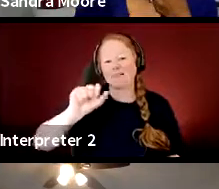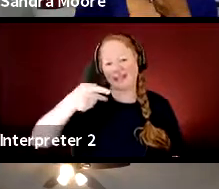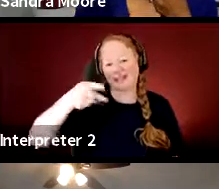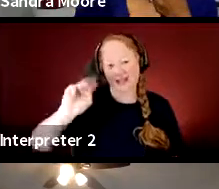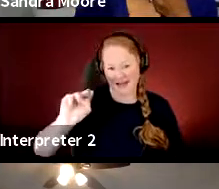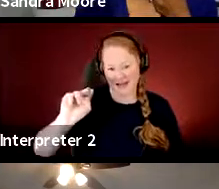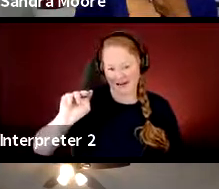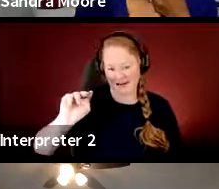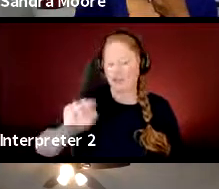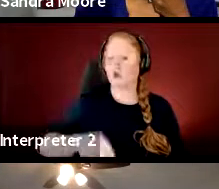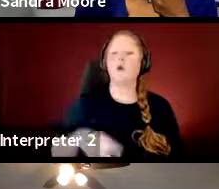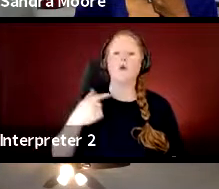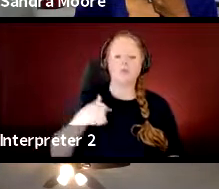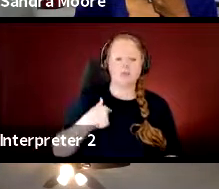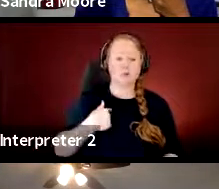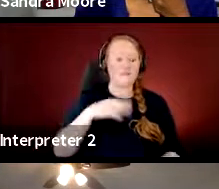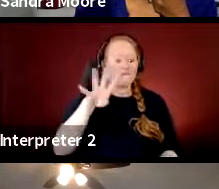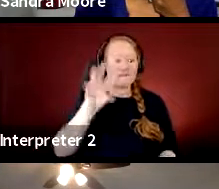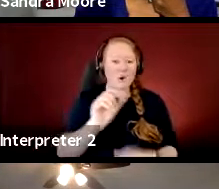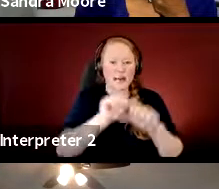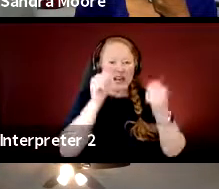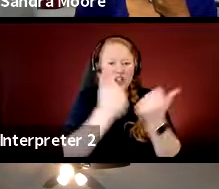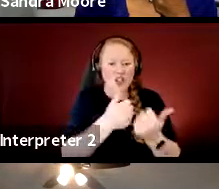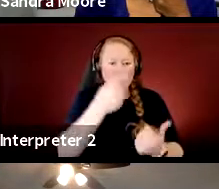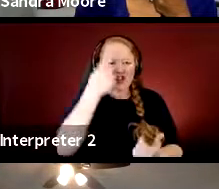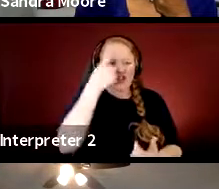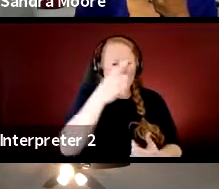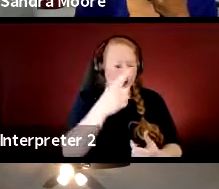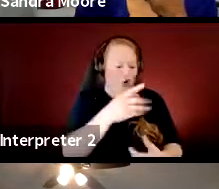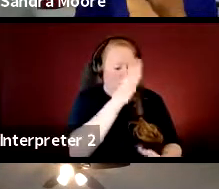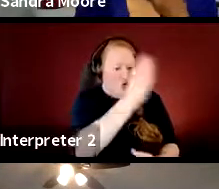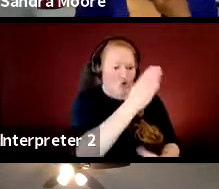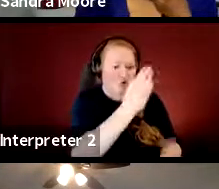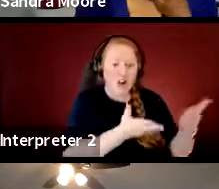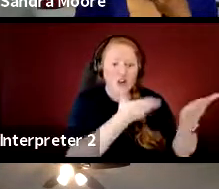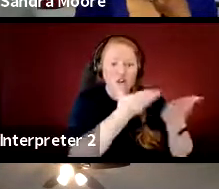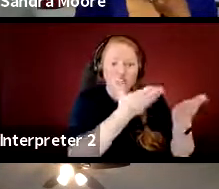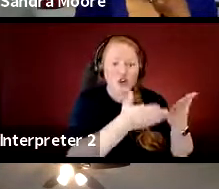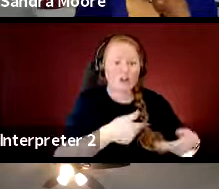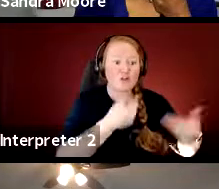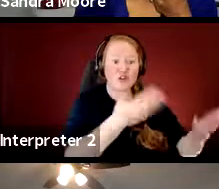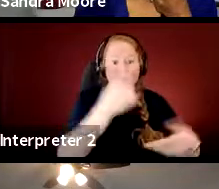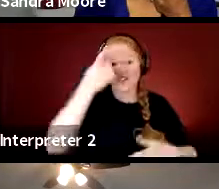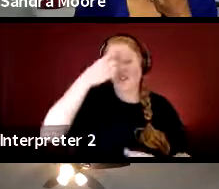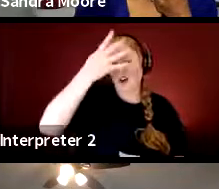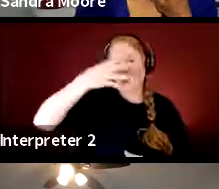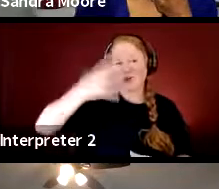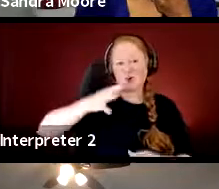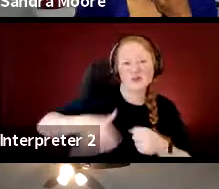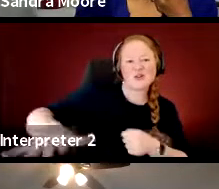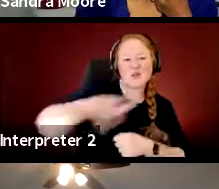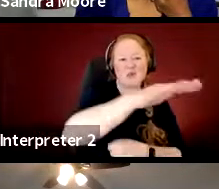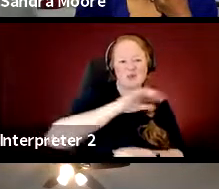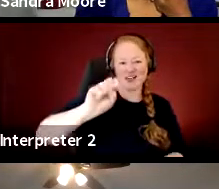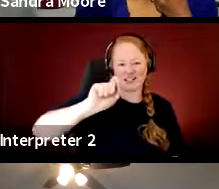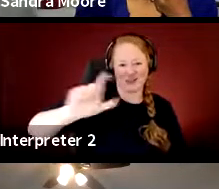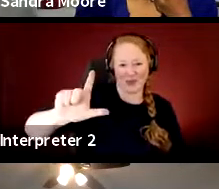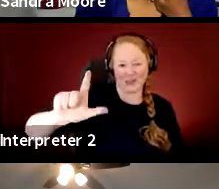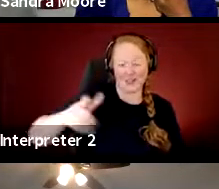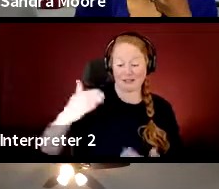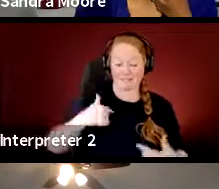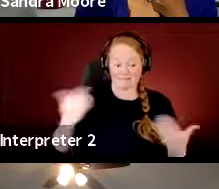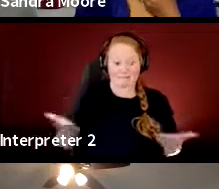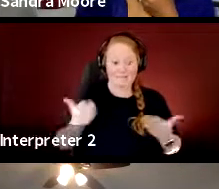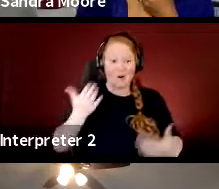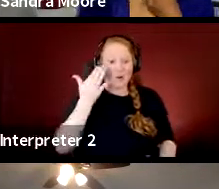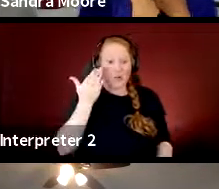of over 40 agencies and individuals who are direct service providers and community advocates of immigrants across the St. Louis region. I'm here today to